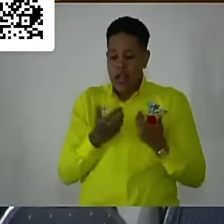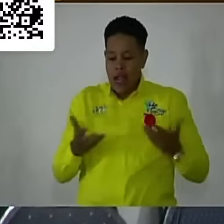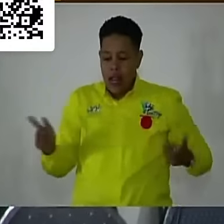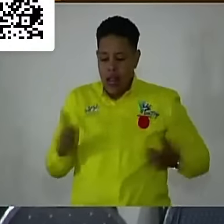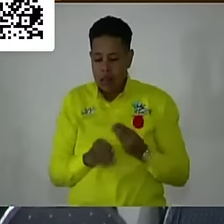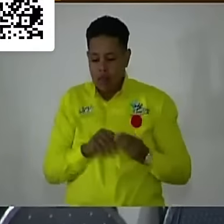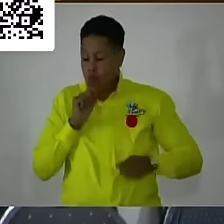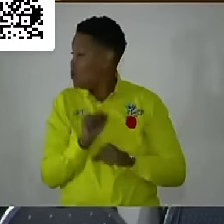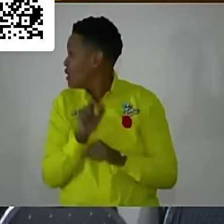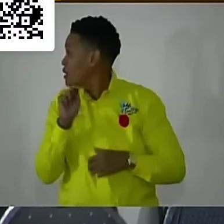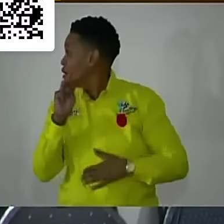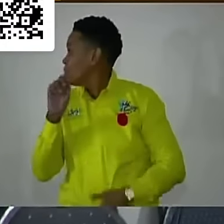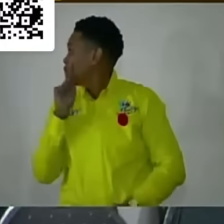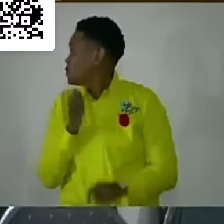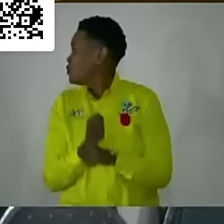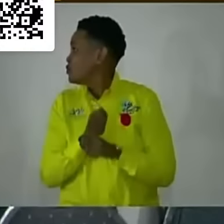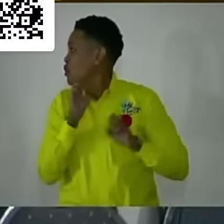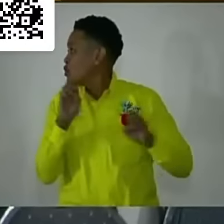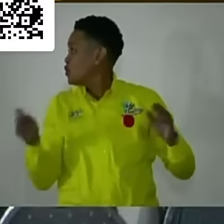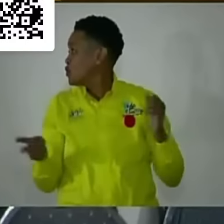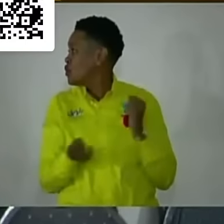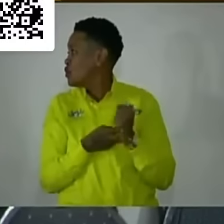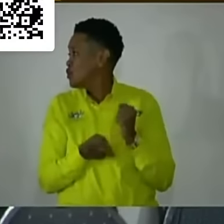NWC in terms of trucking and storage.